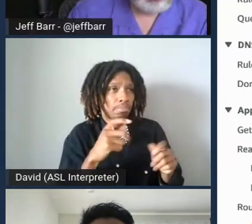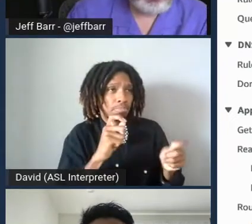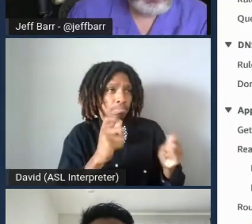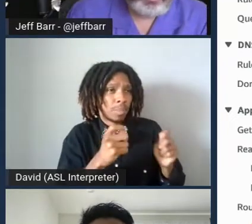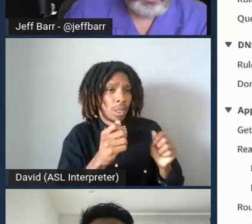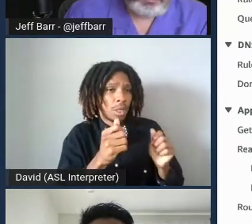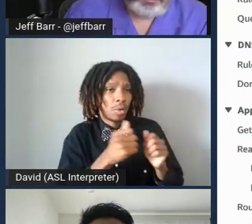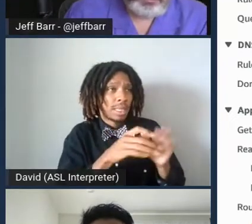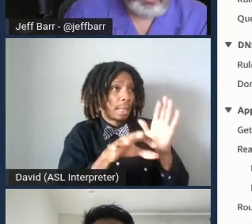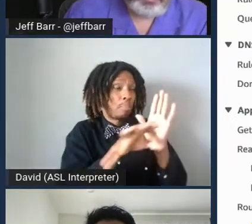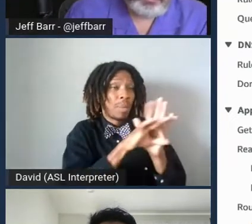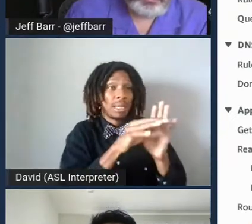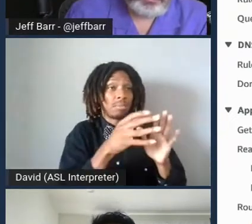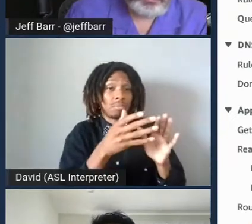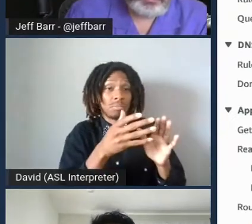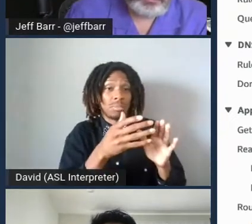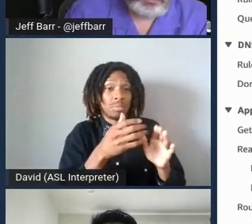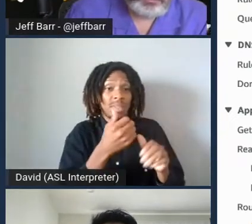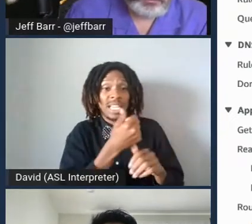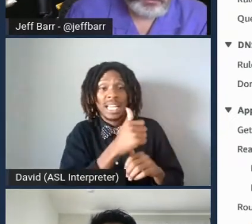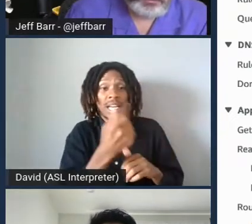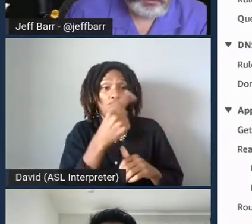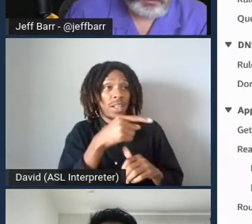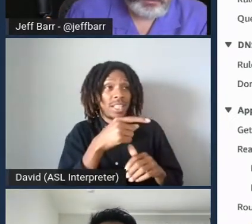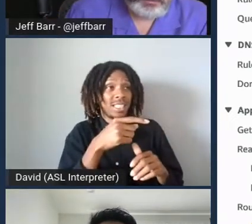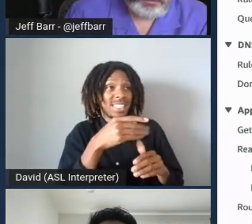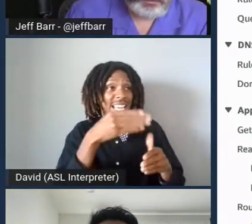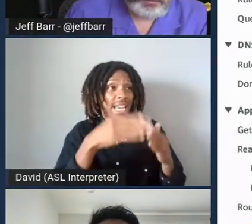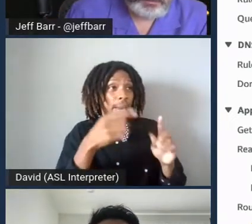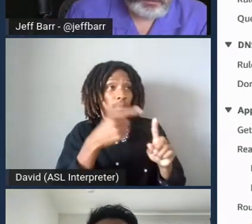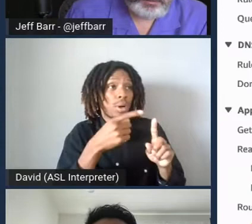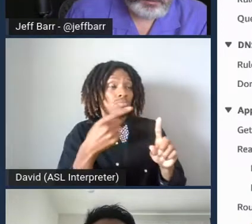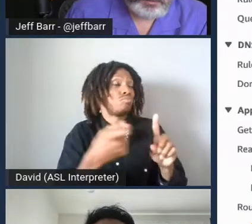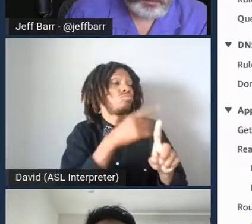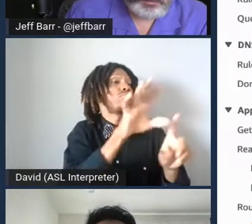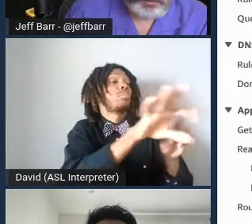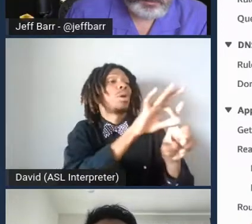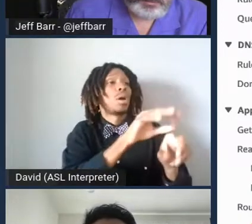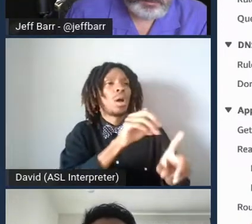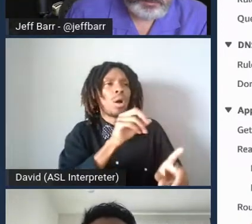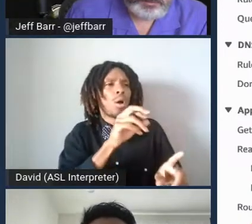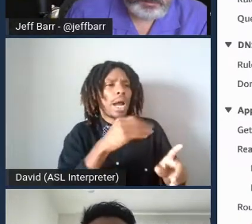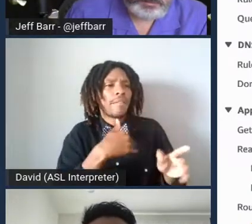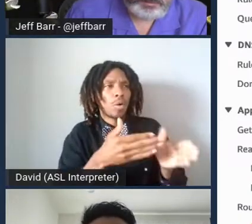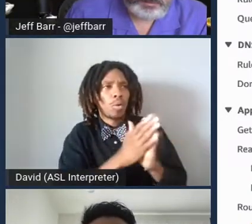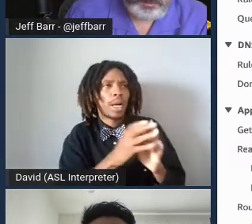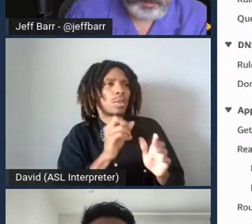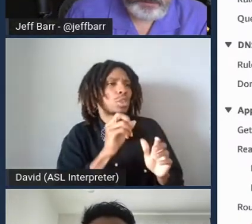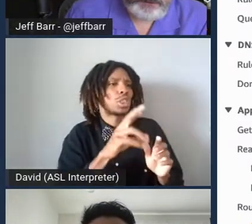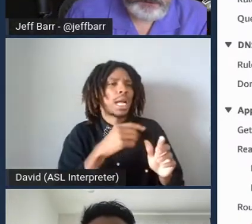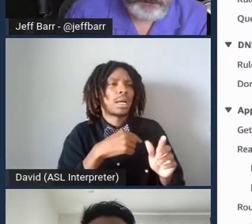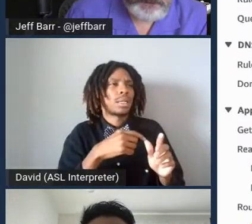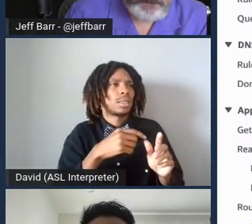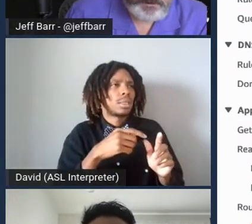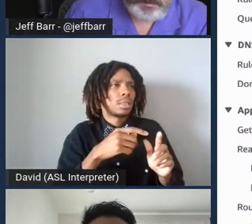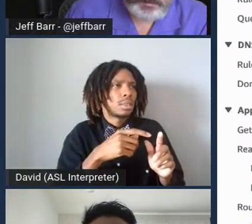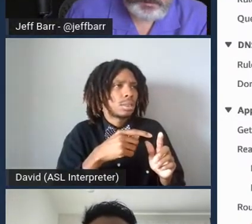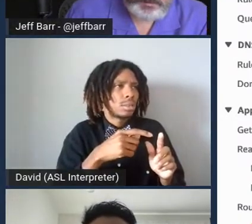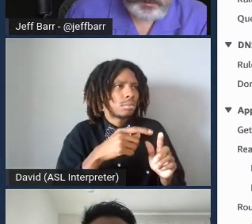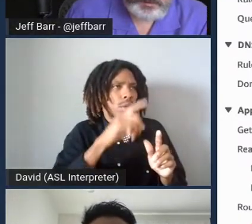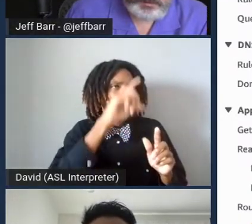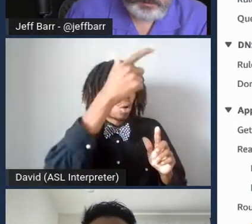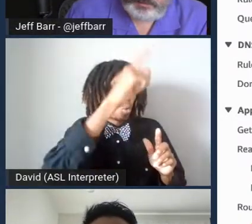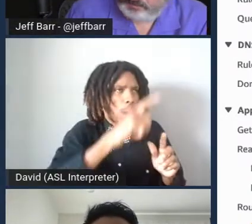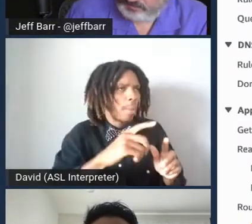any one of these endpoints at random and issue requests against that? Should I round robin? Should I what do I do with